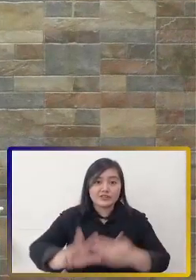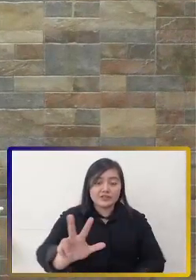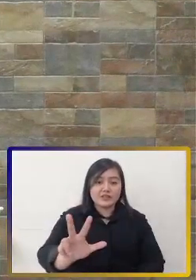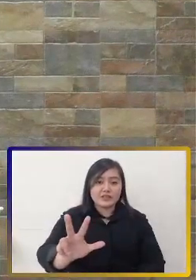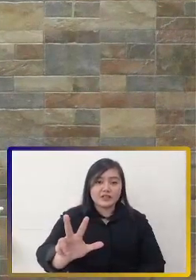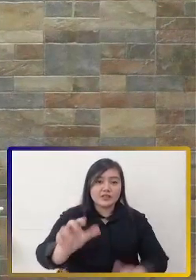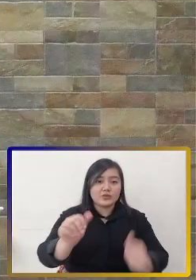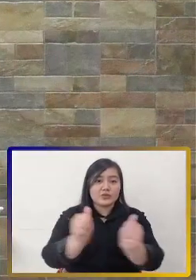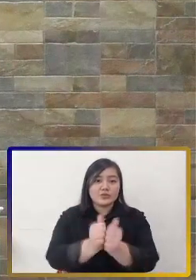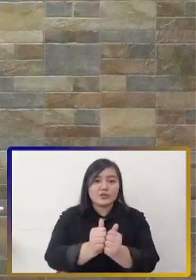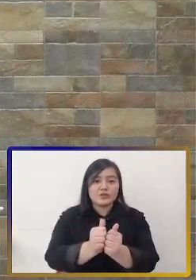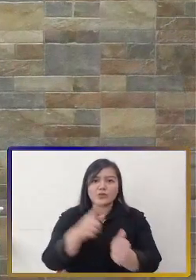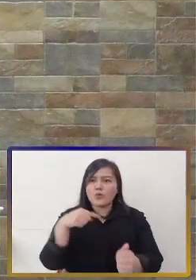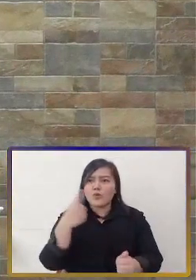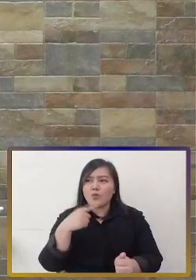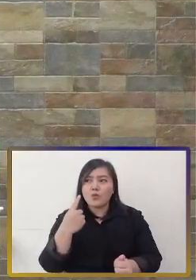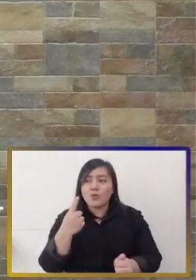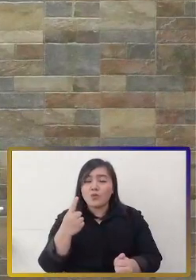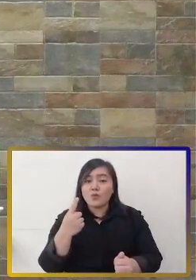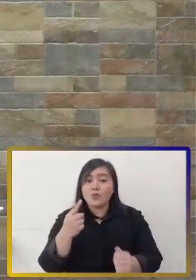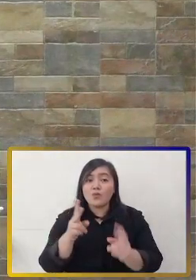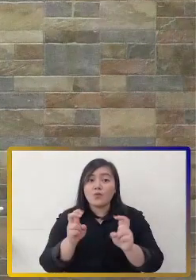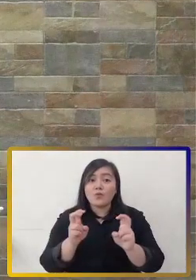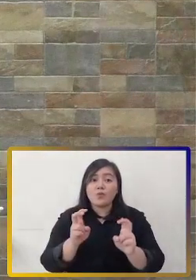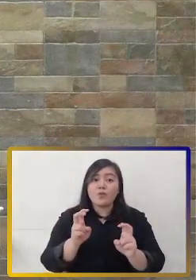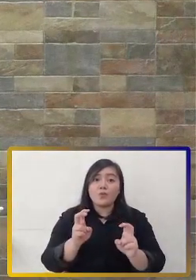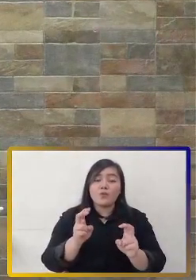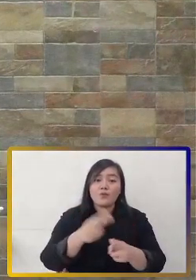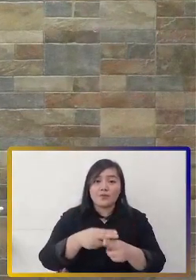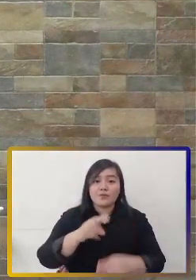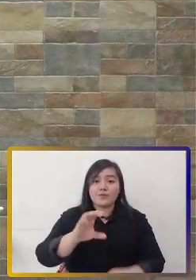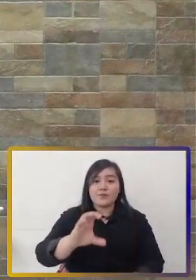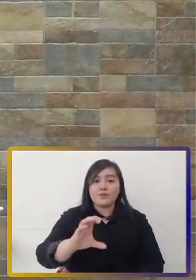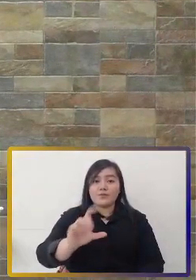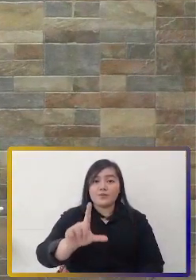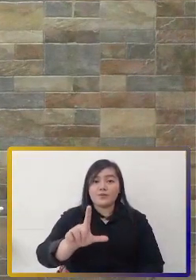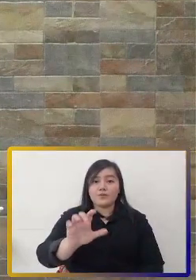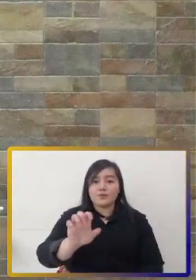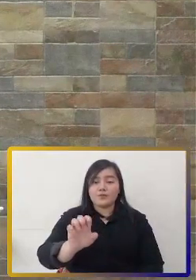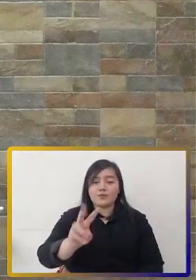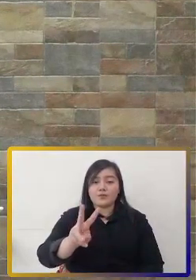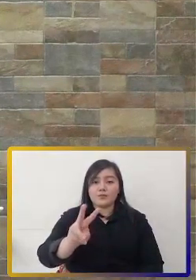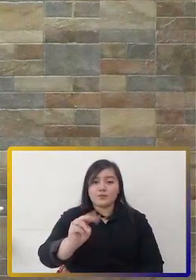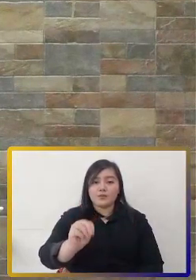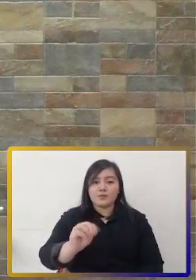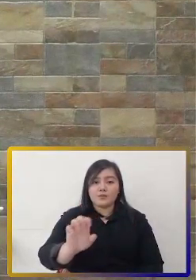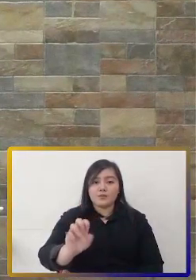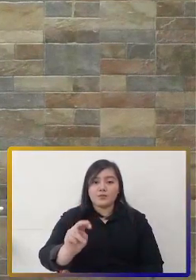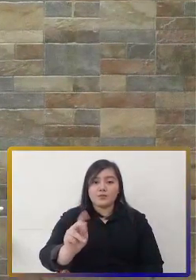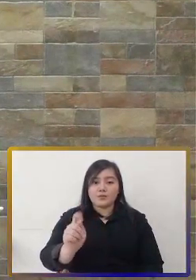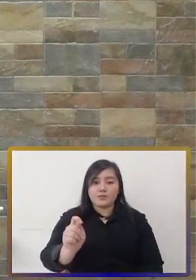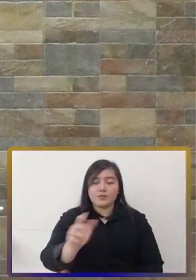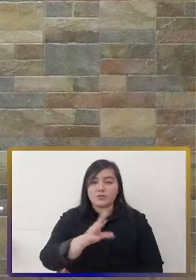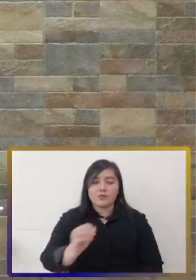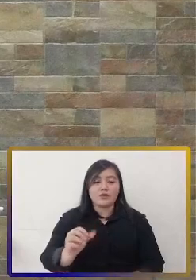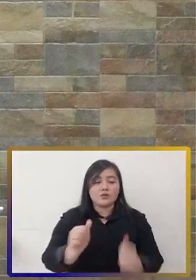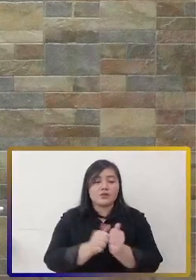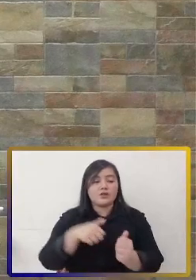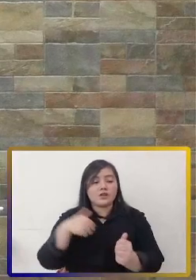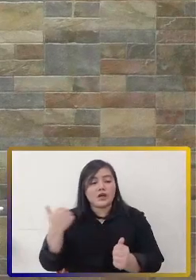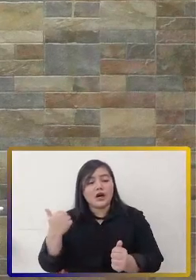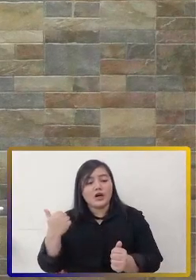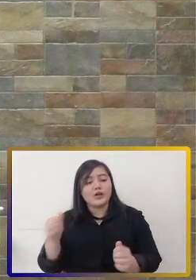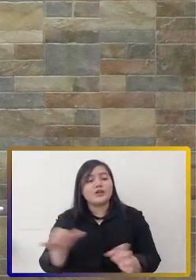With who? Come on, with Clement also, and with other my fellow